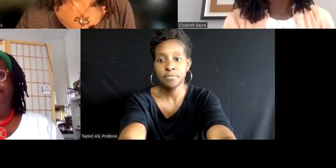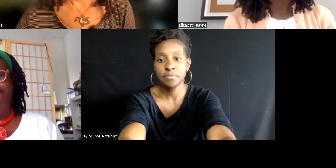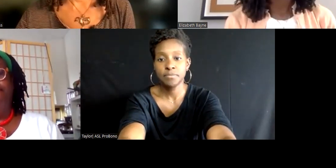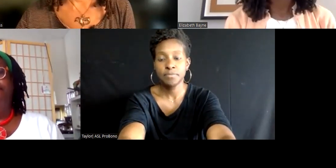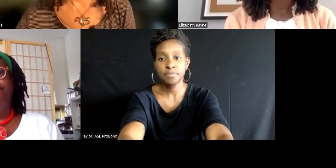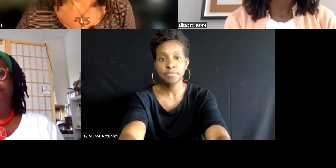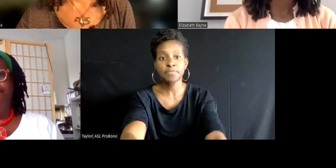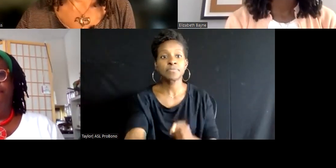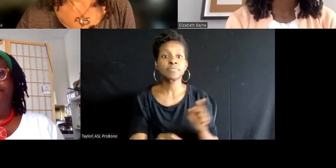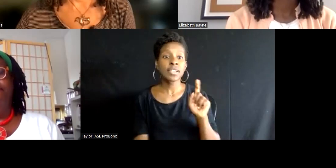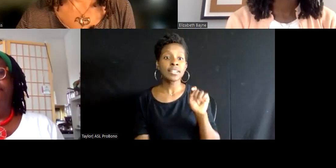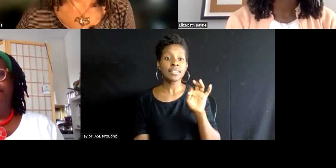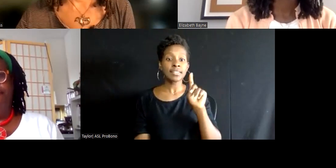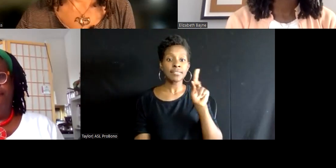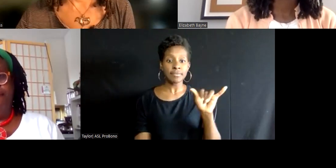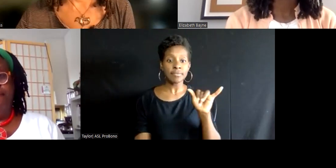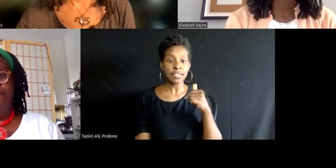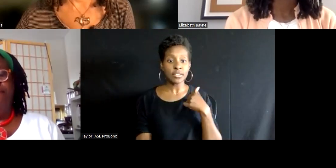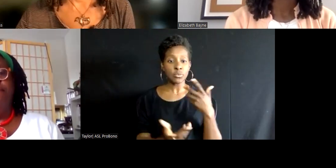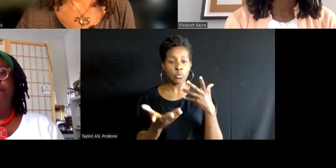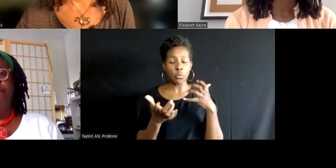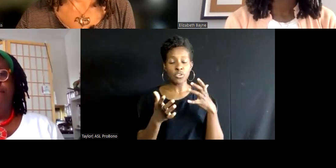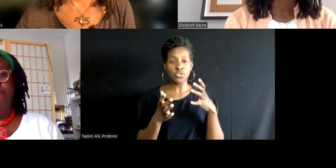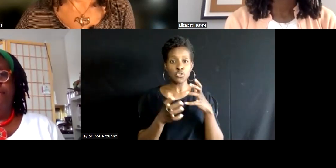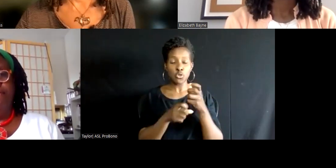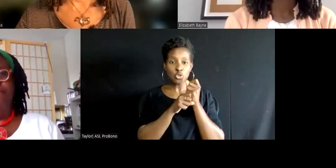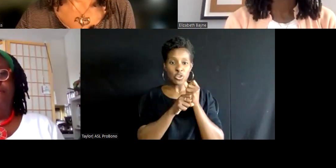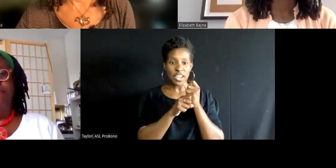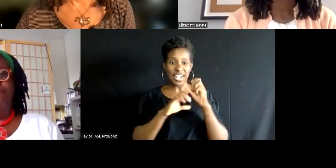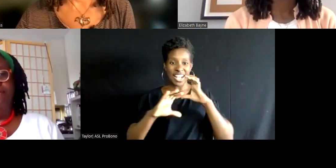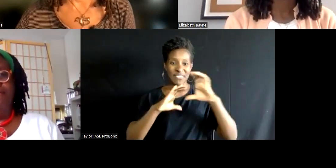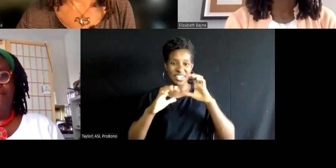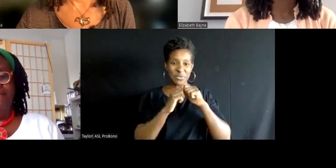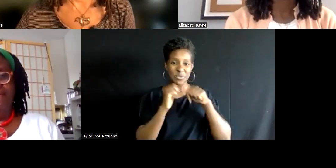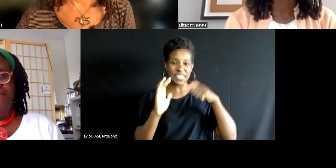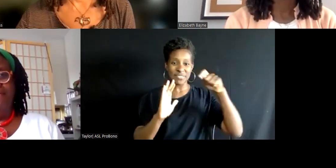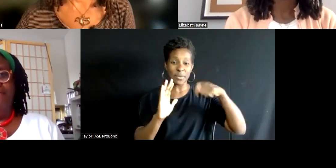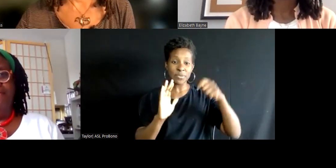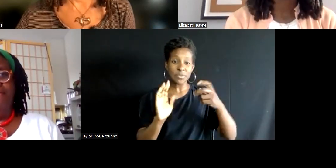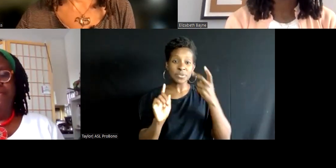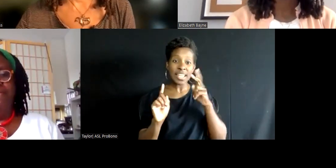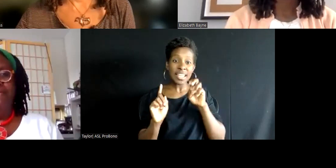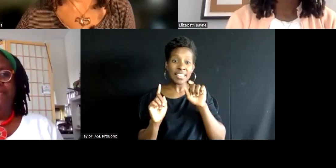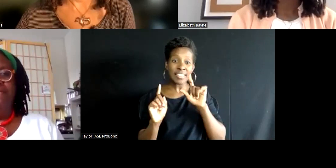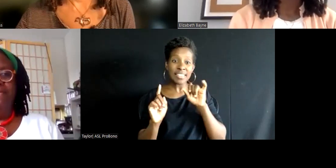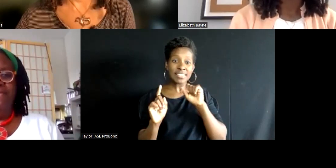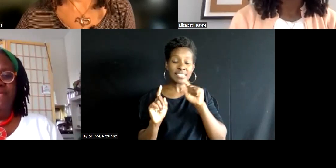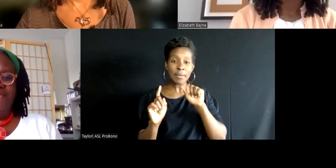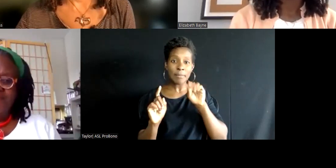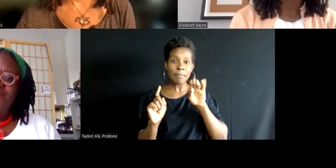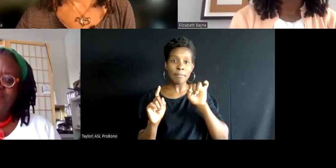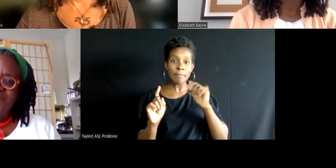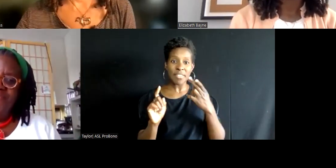And that's the beginning, that's the start. So Elizabeth is here with us today, and her film is called Chocolate